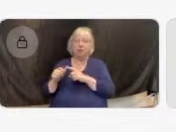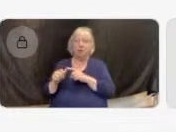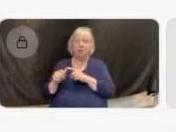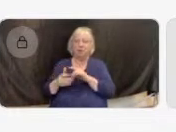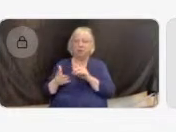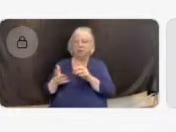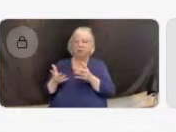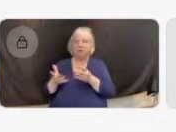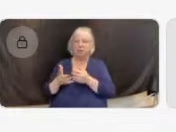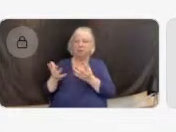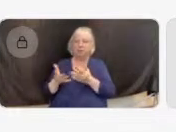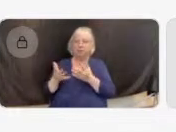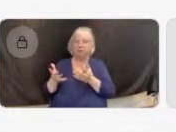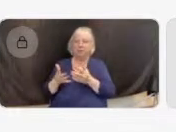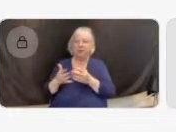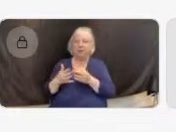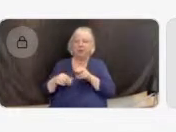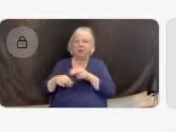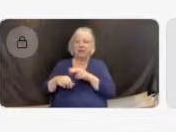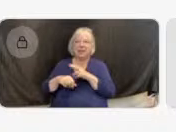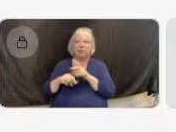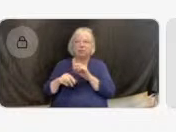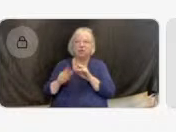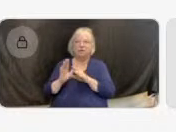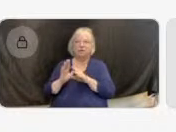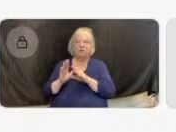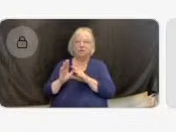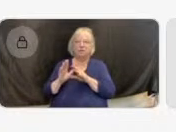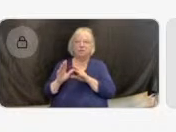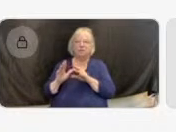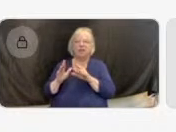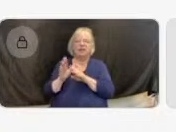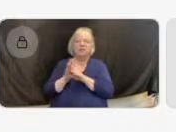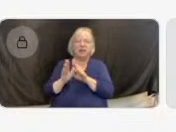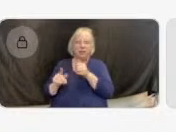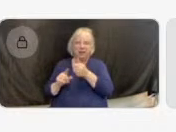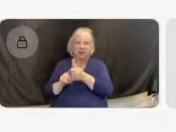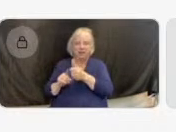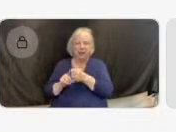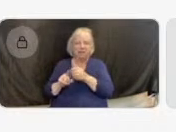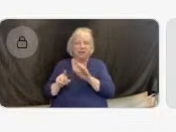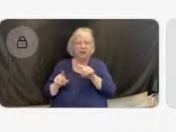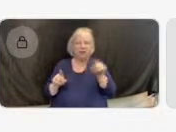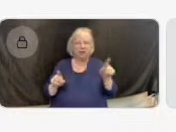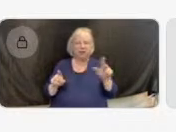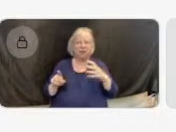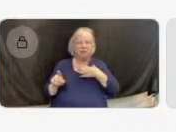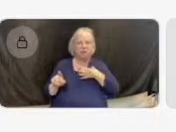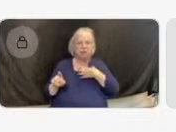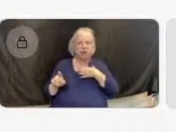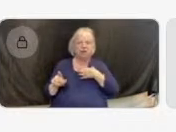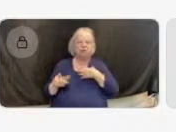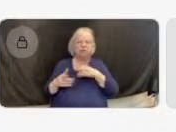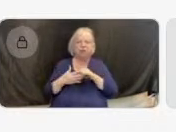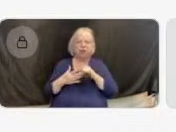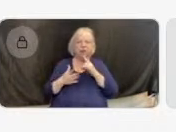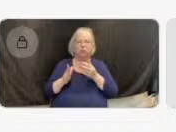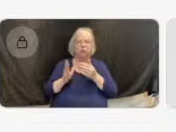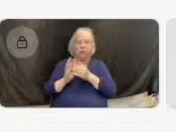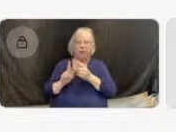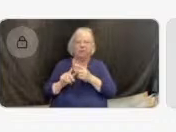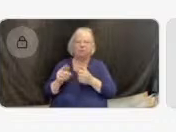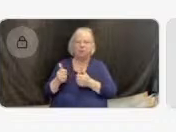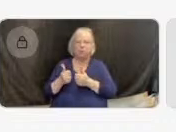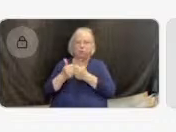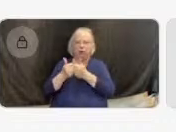the nature of the development itself and their objections that they are repeating from their challenges